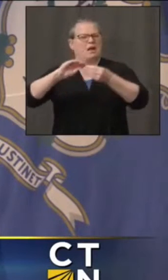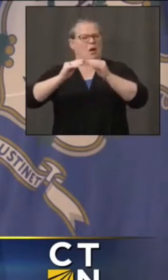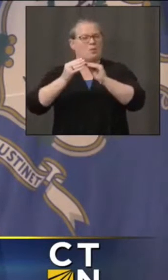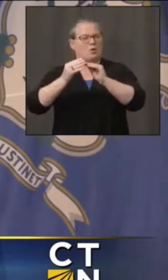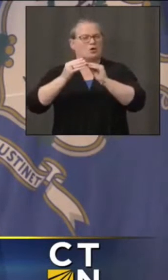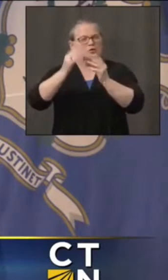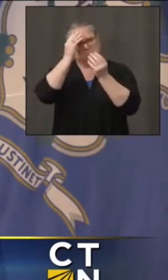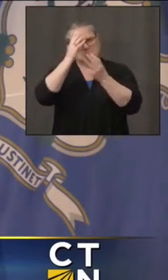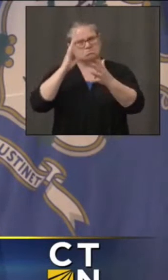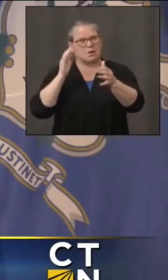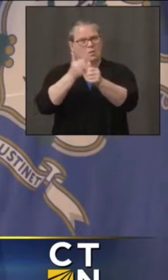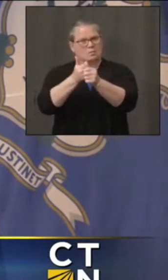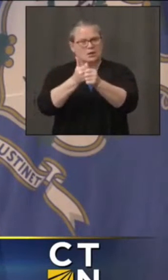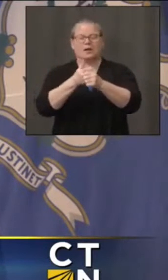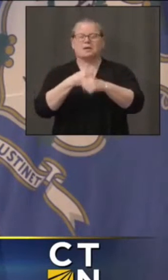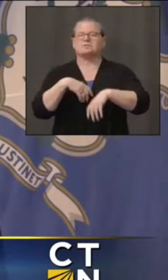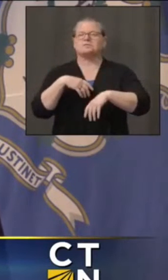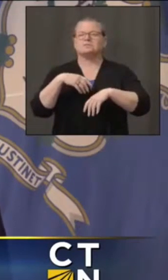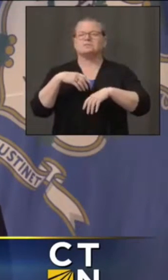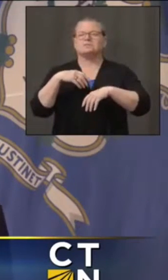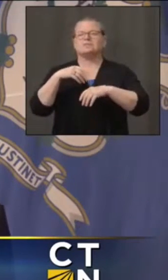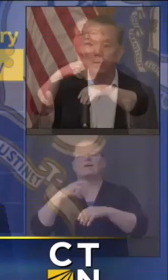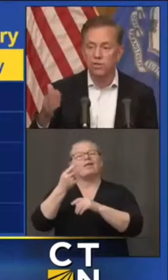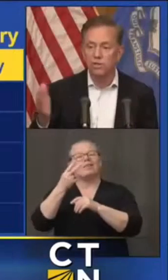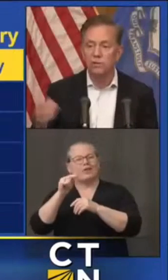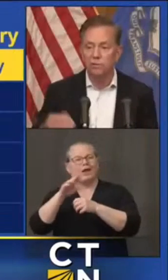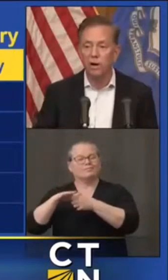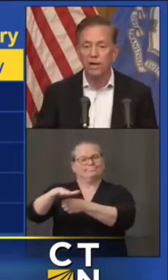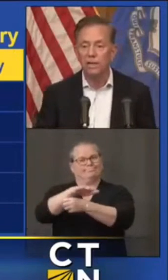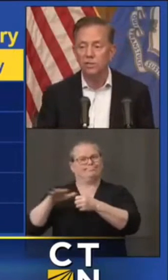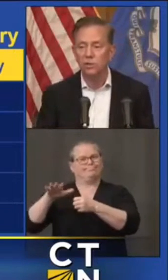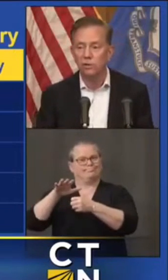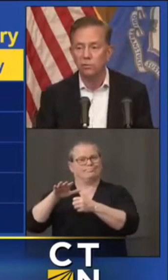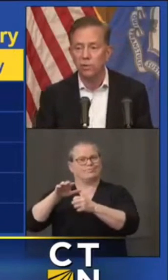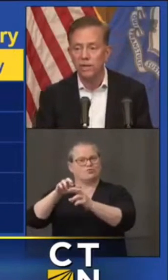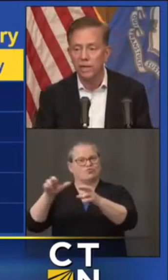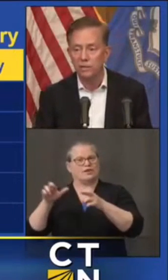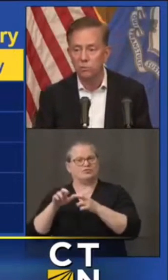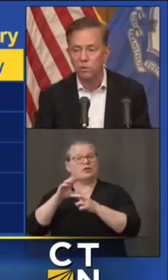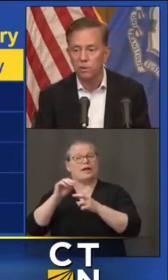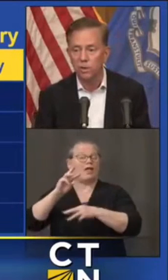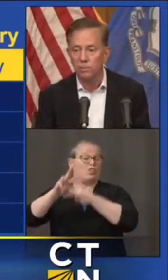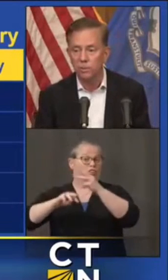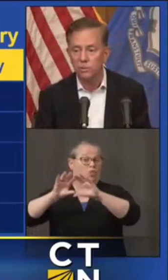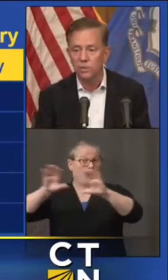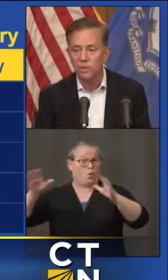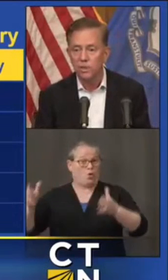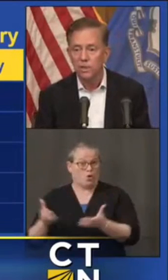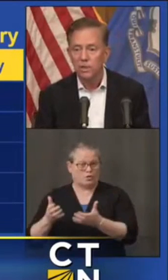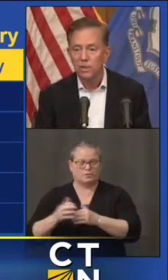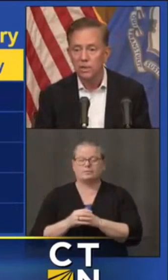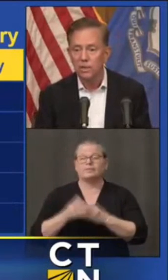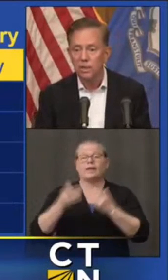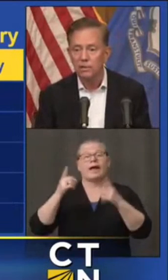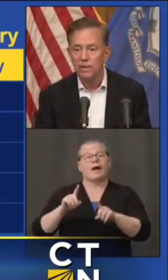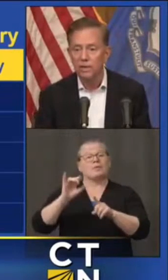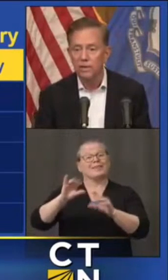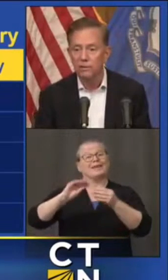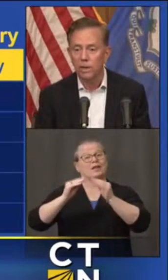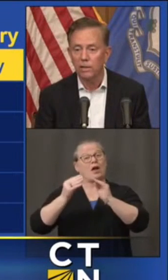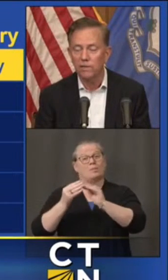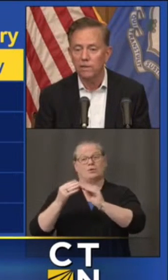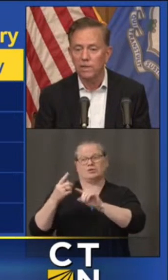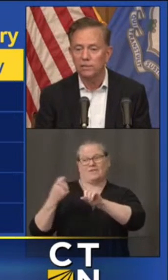region and around the world. These are the numbers since Friday, so the 3 days worth of numbers. I think